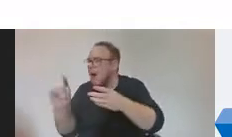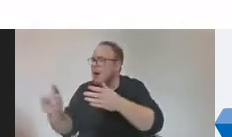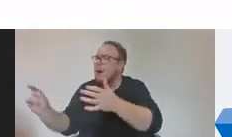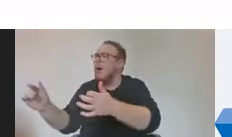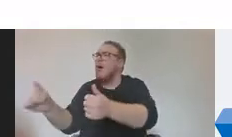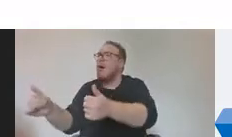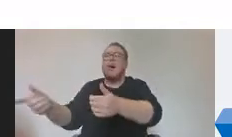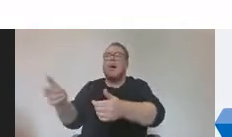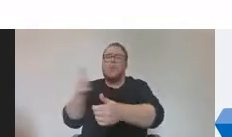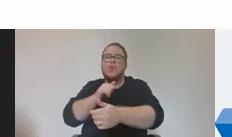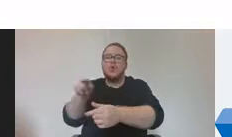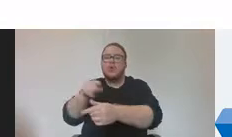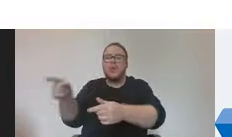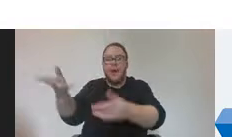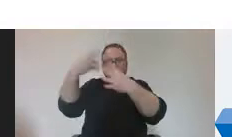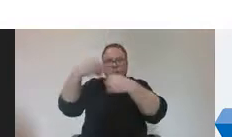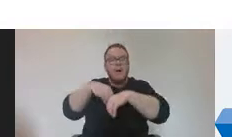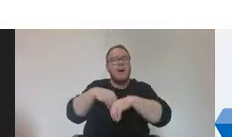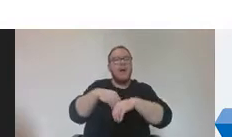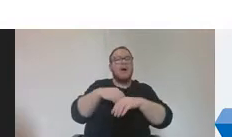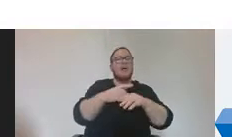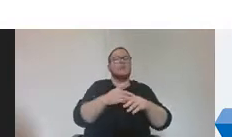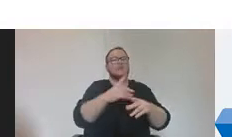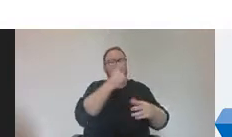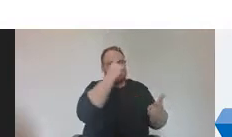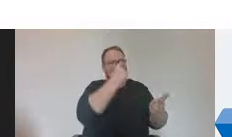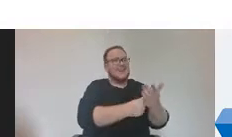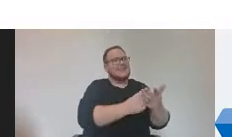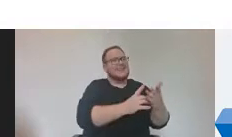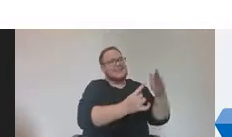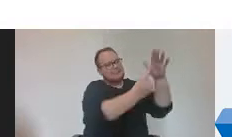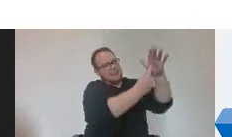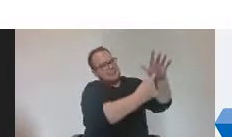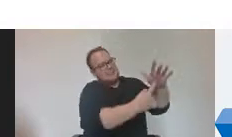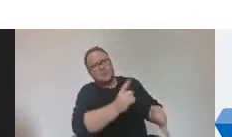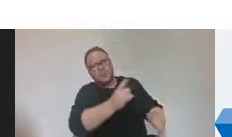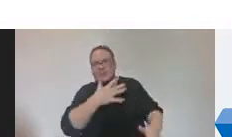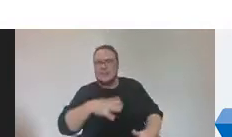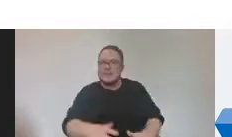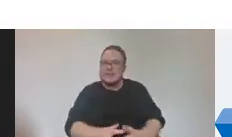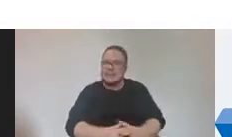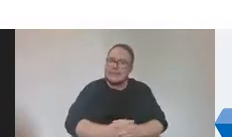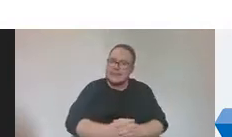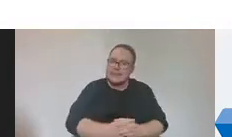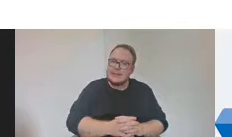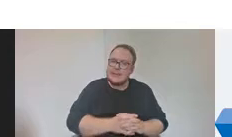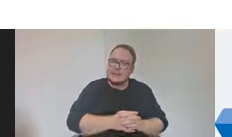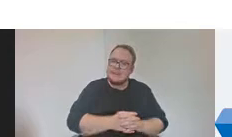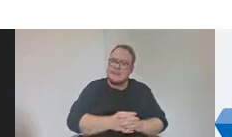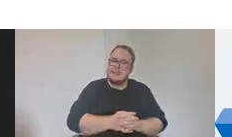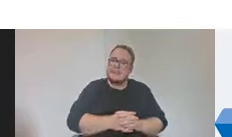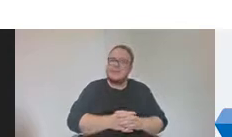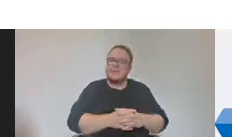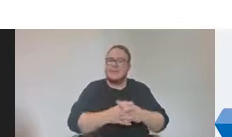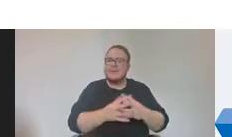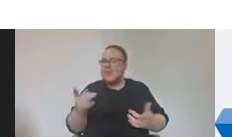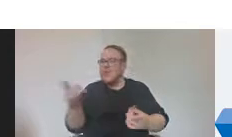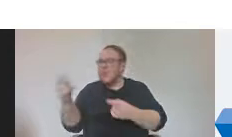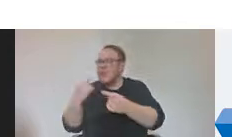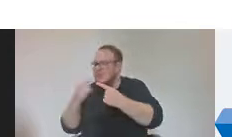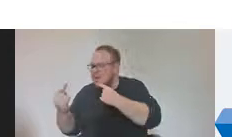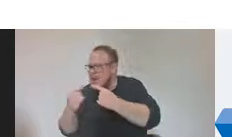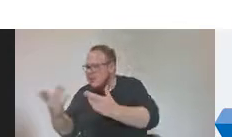difficult concept to explain, I think. That means I don't know, but effectively it means using the data to look at